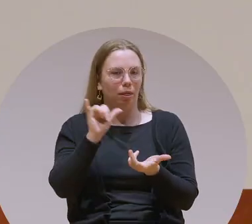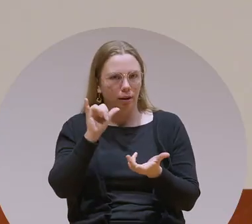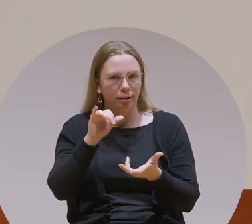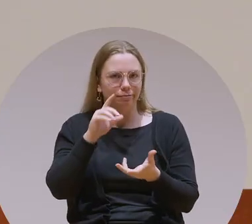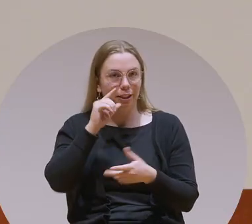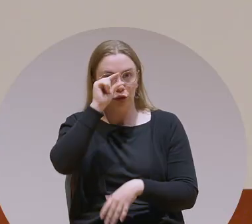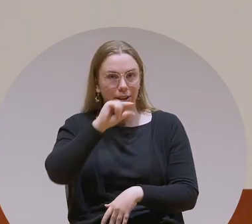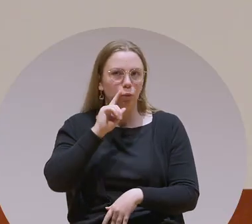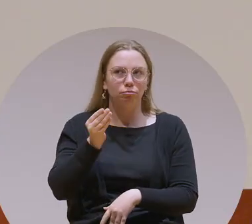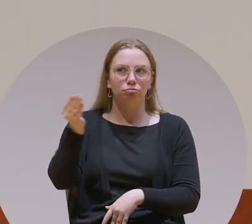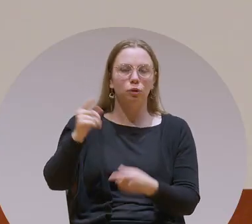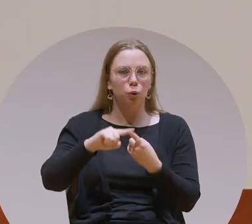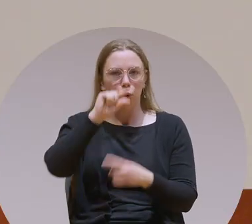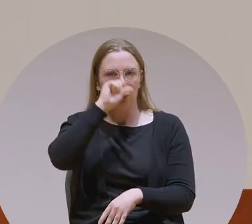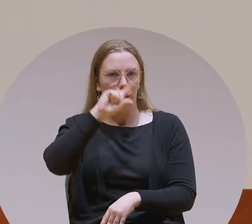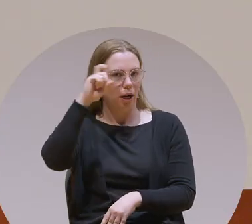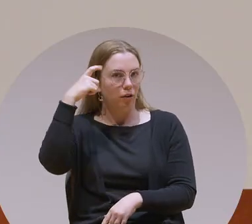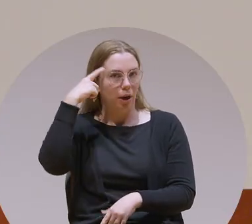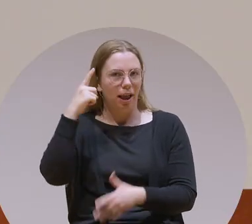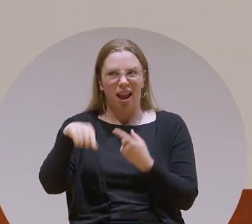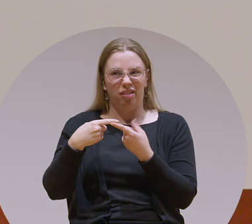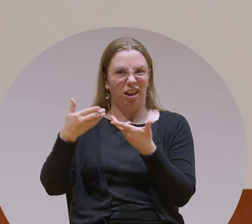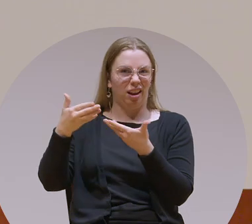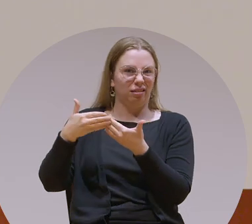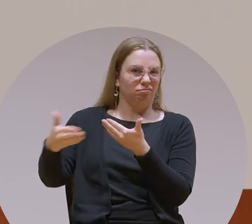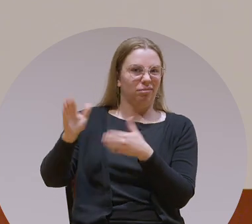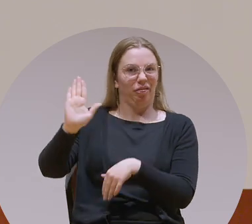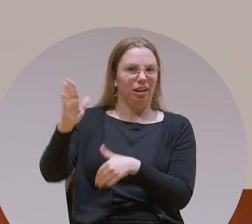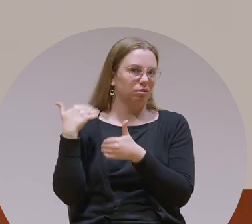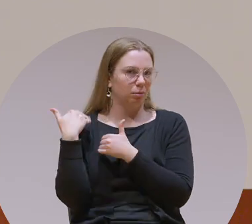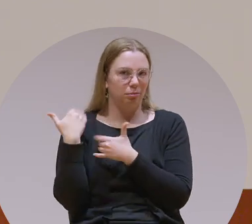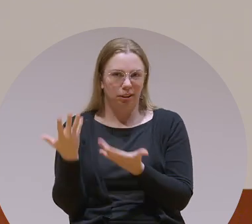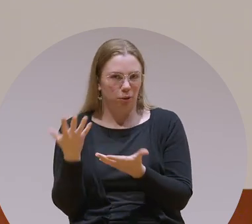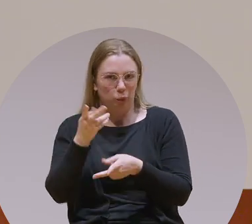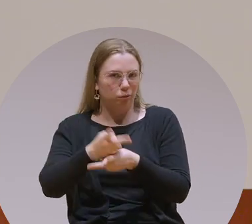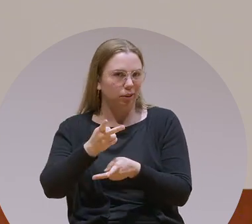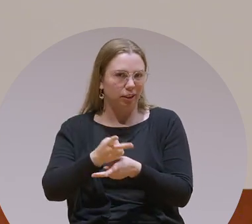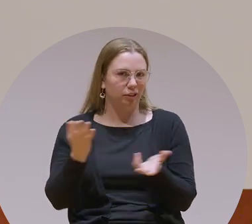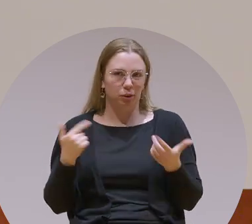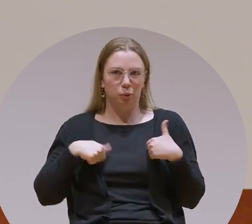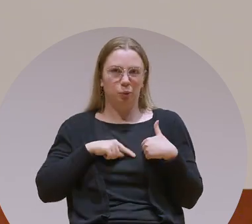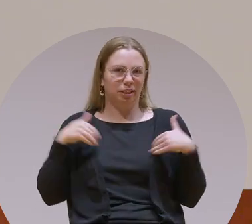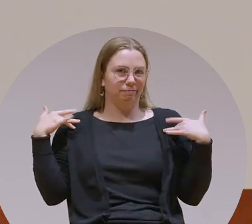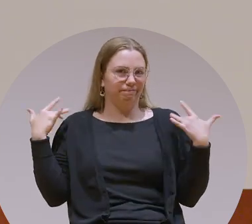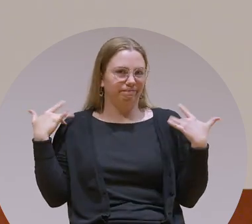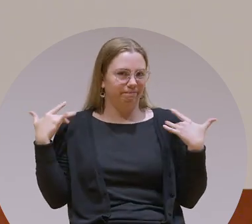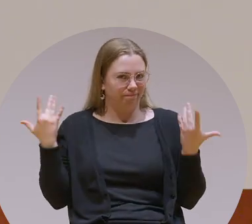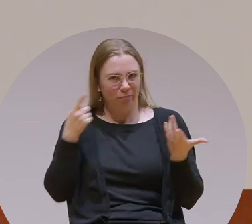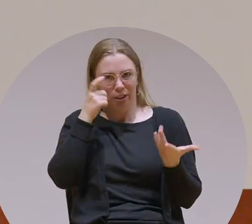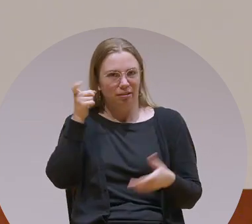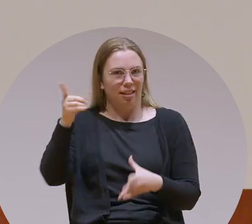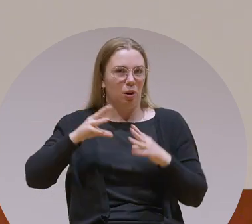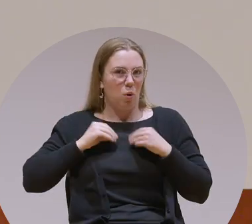and in a way we don't have a say in what they do with it because they're the true owners. So it'll go back. And the same really applies